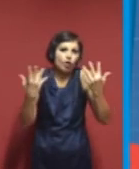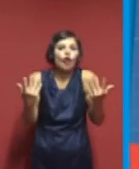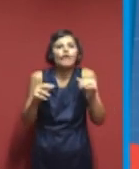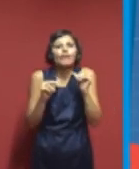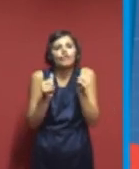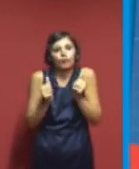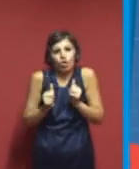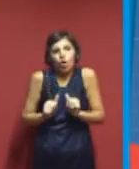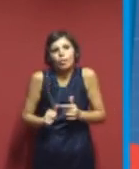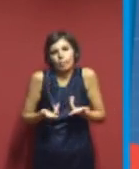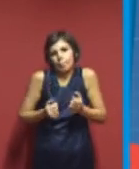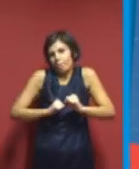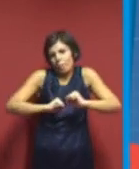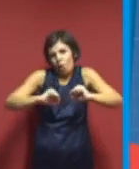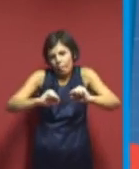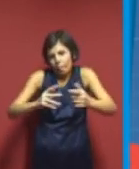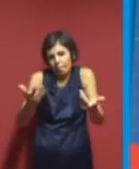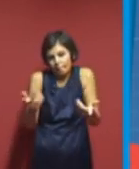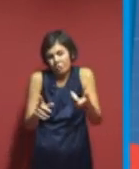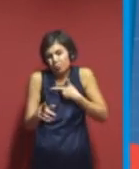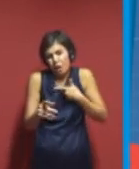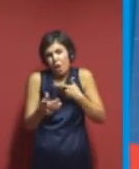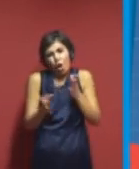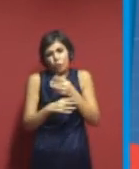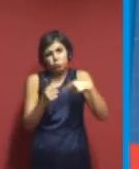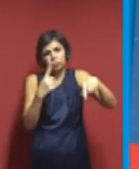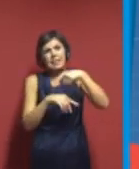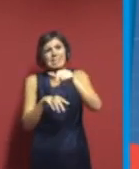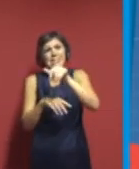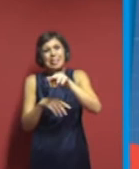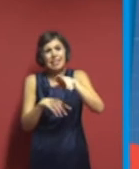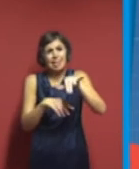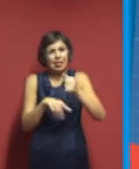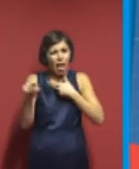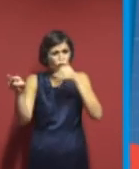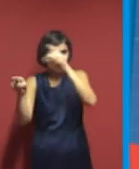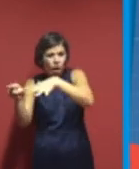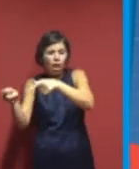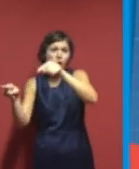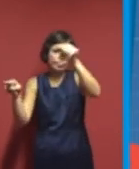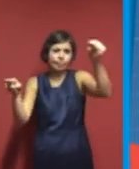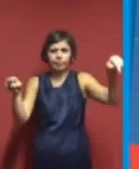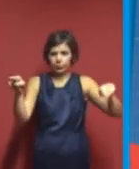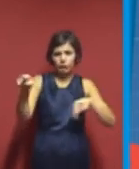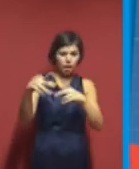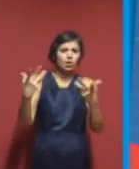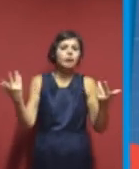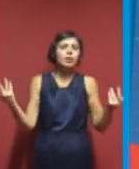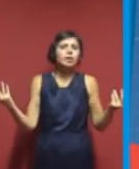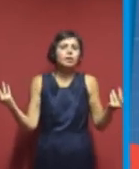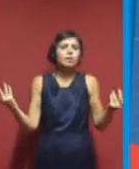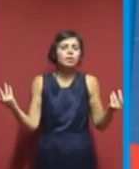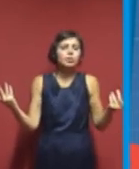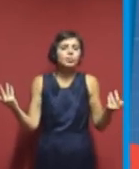powerful. They're very strong. They've killed hundreds, maimed thousands of soldiers. They're